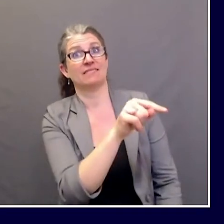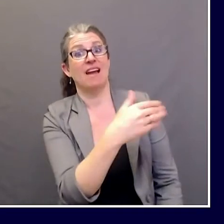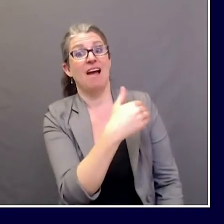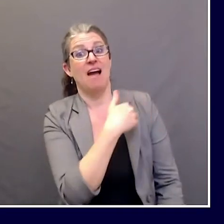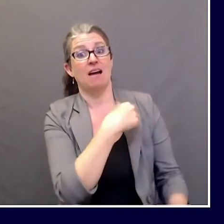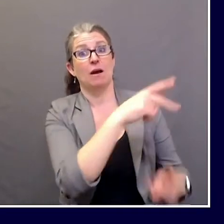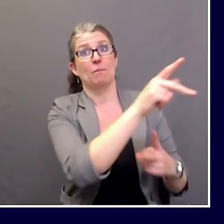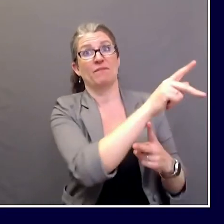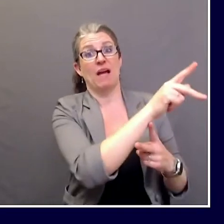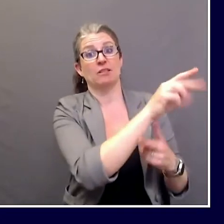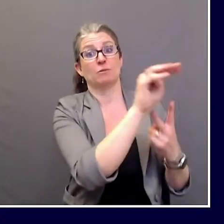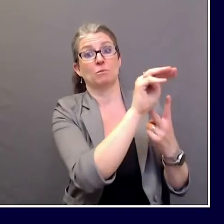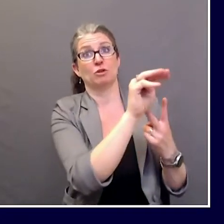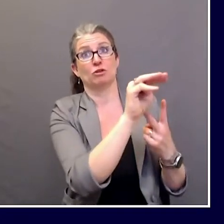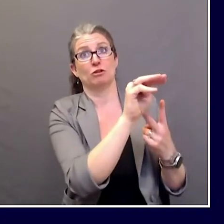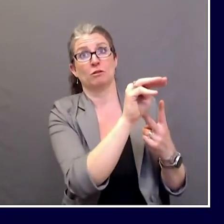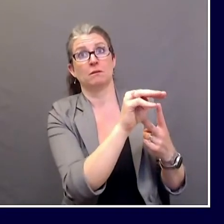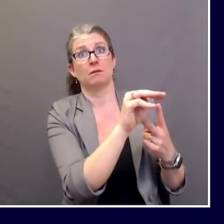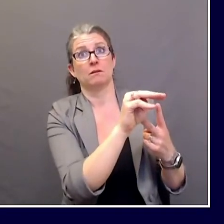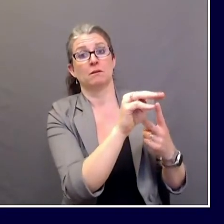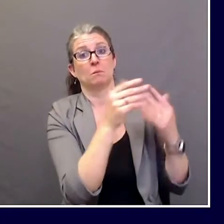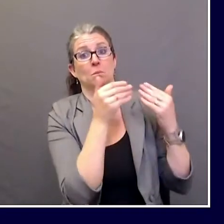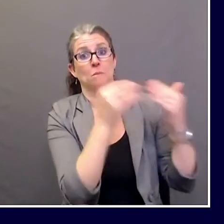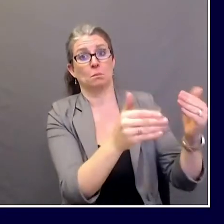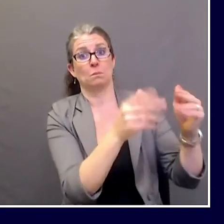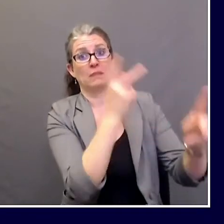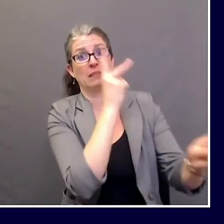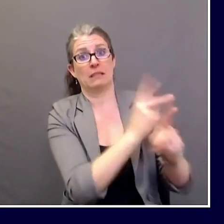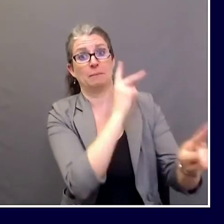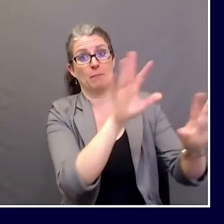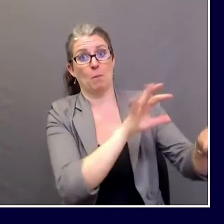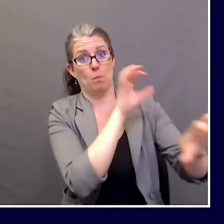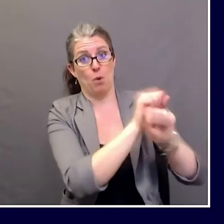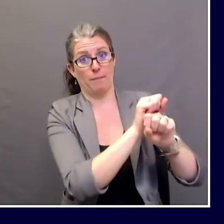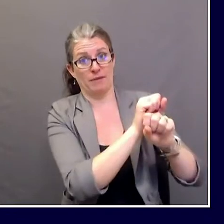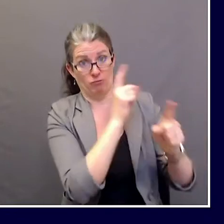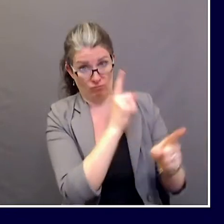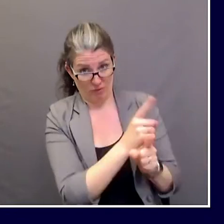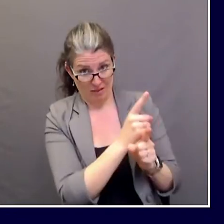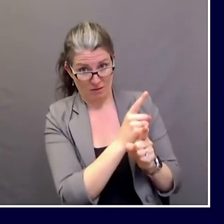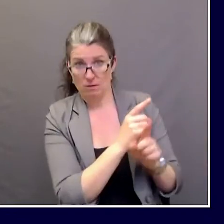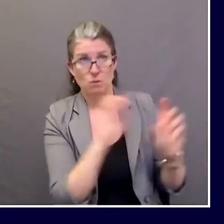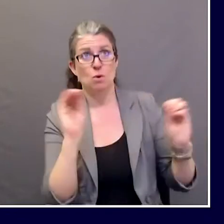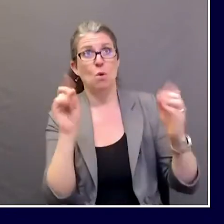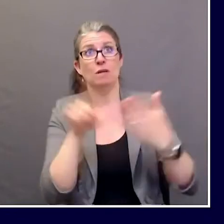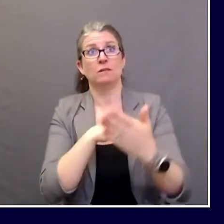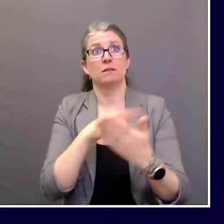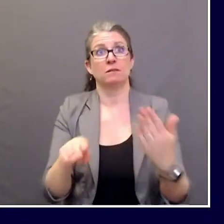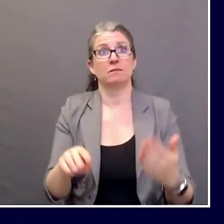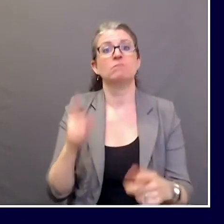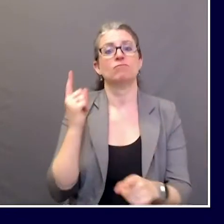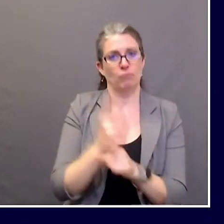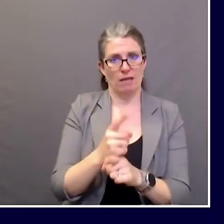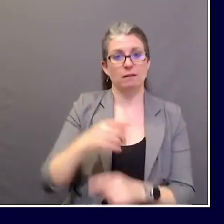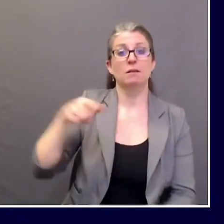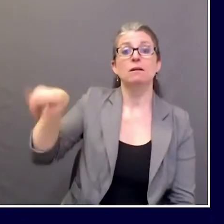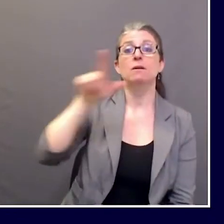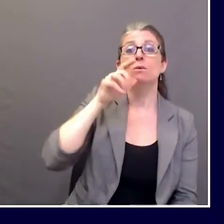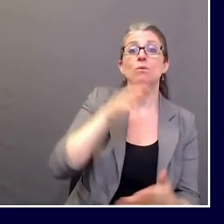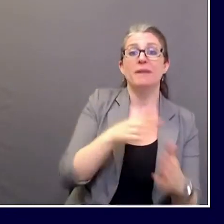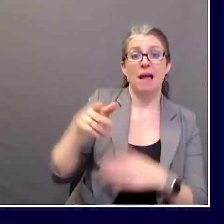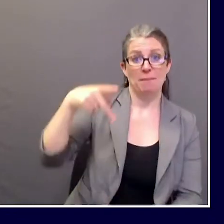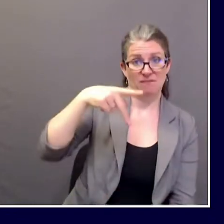Lambrew mentioned that of the 25 J&J doses that came, 2,200 were slated for the mobile